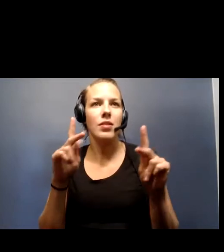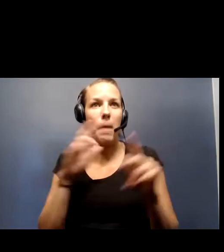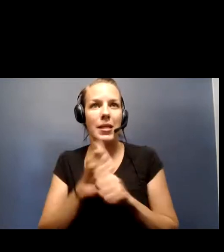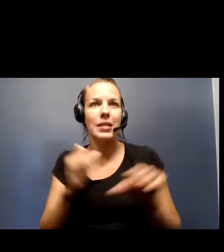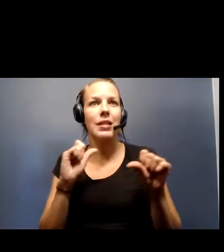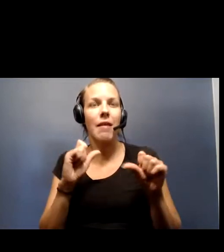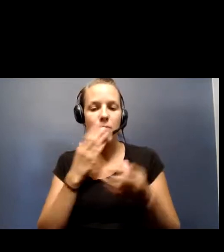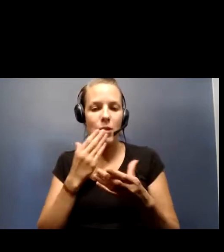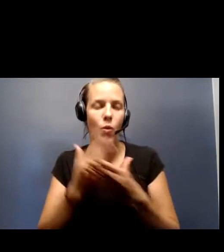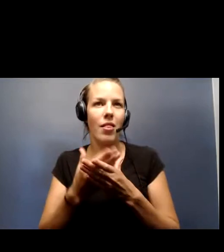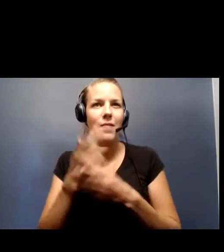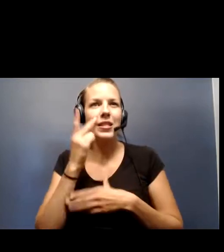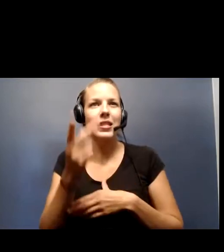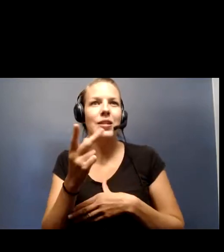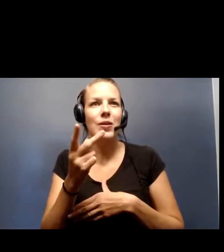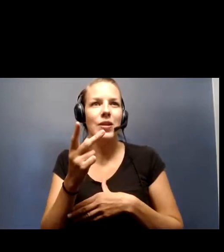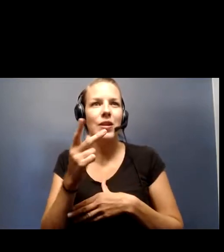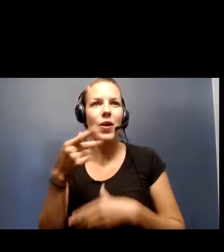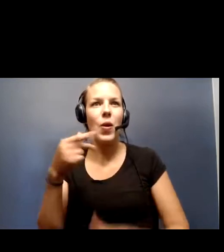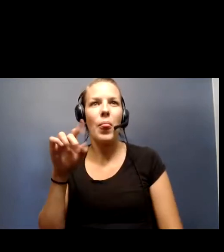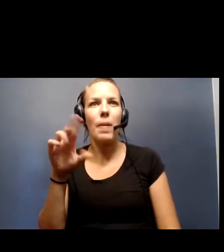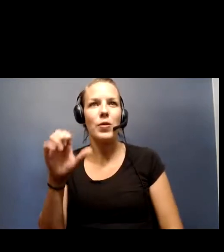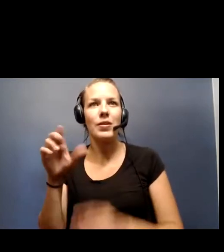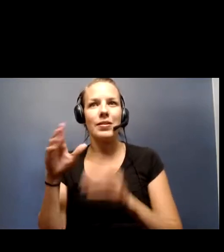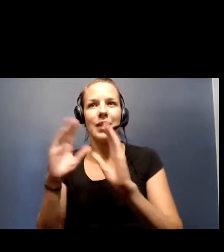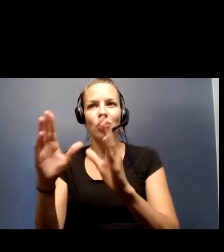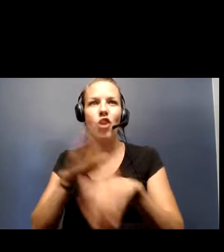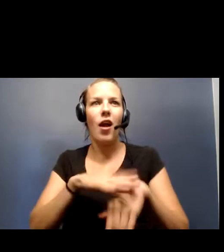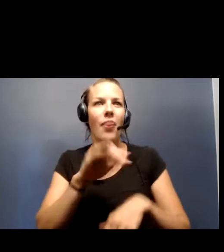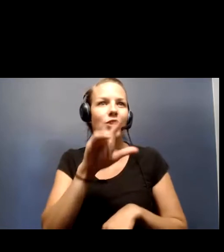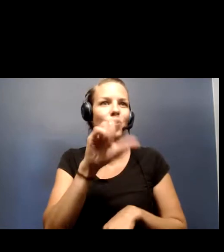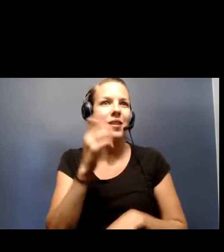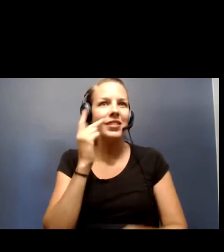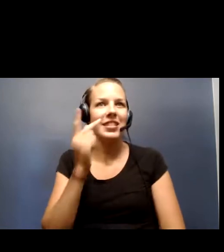be well, and I'll see you either in the produce section or out on the trails.